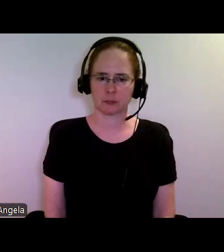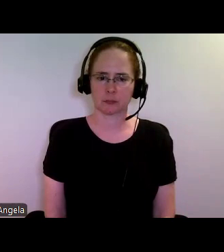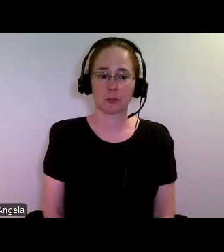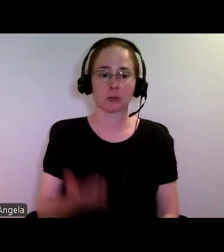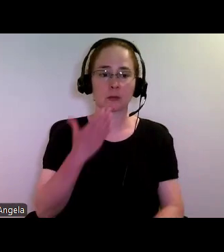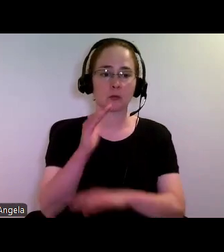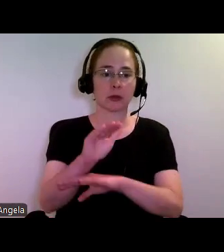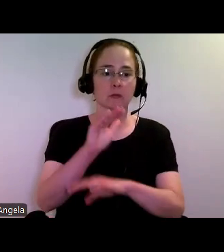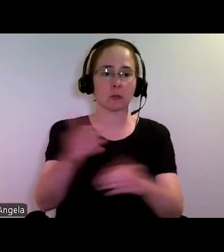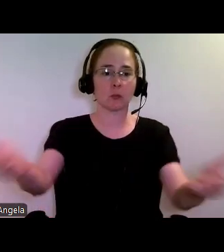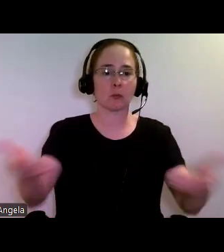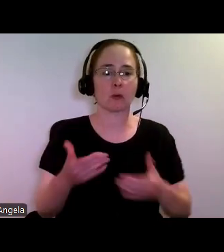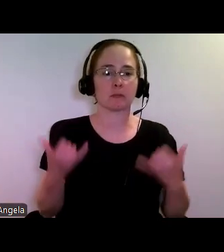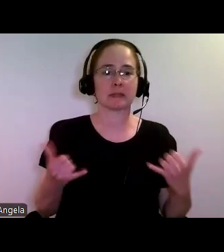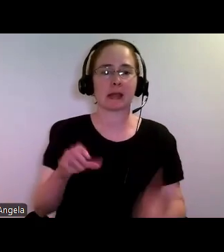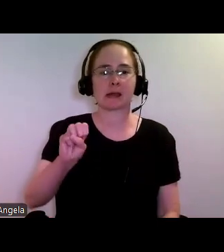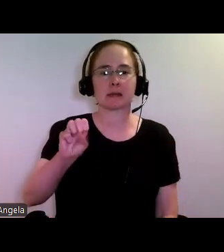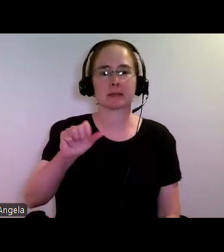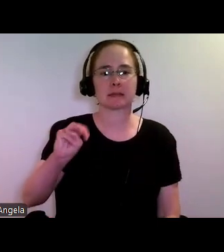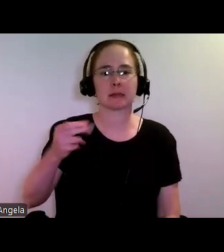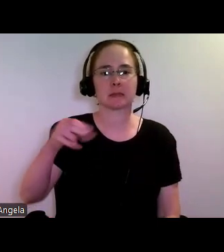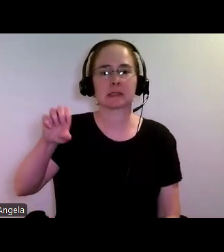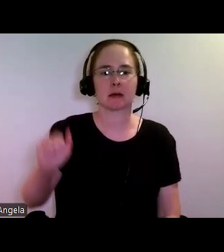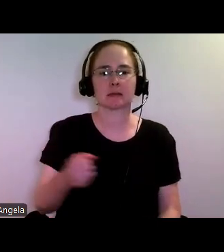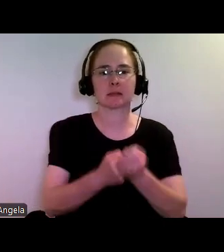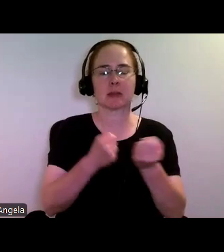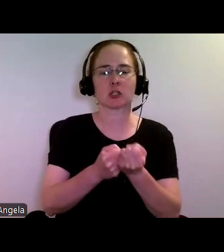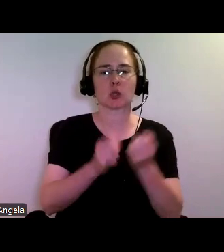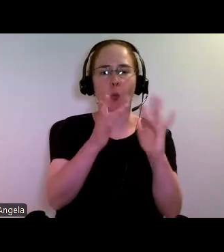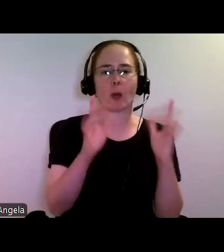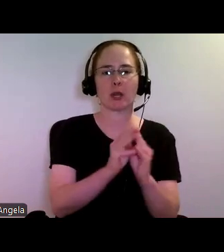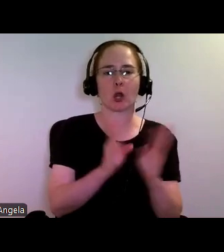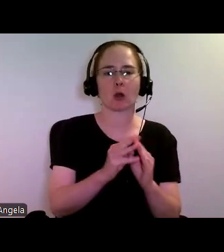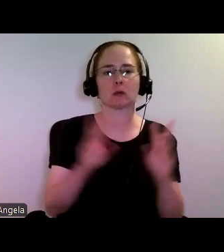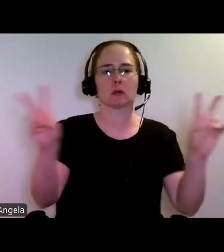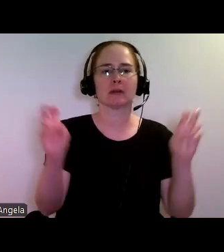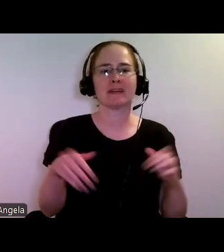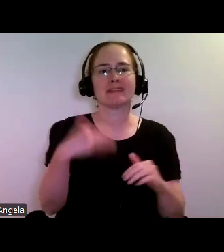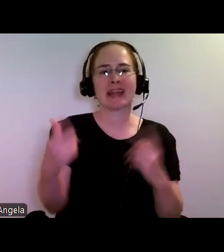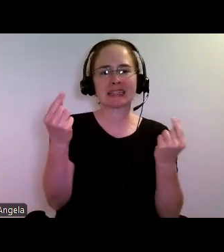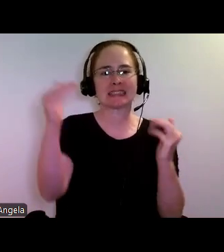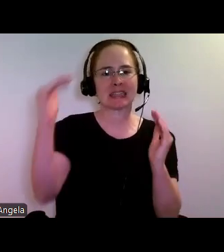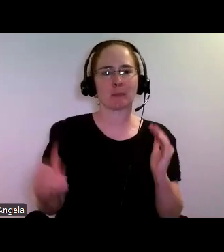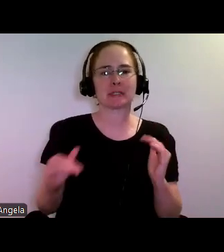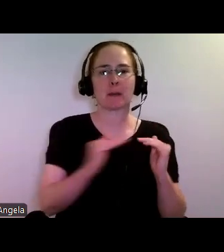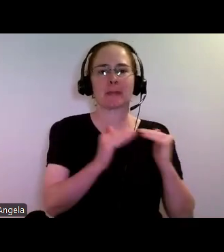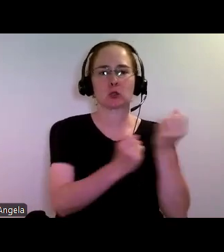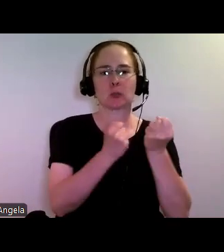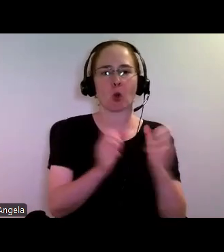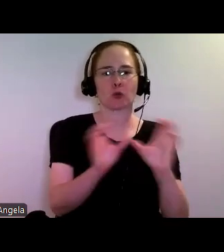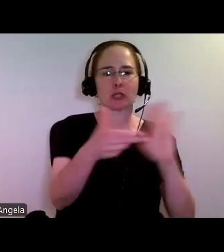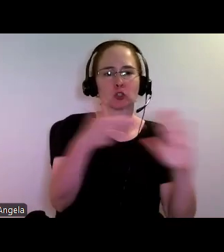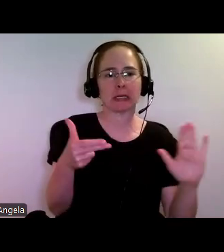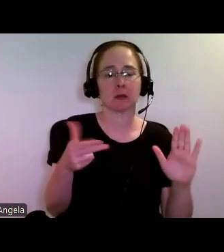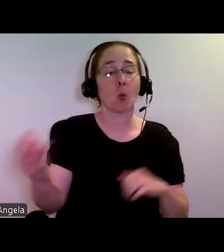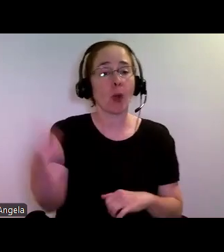Good afternoon and welcome to today's SAMHSA-sponsored webinar titled Next Steps in Peer Support Credentialing. What else is needed now